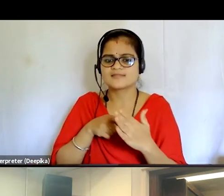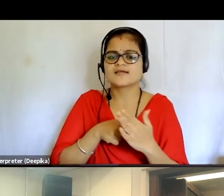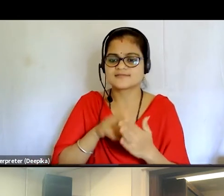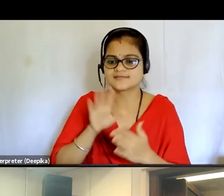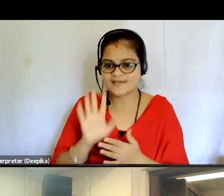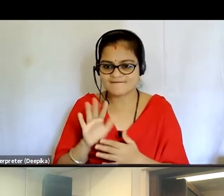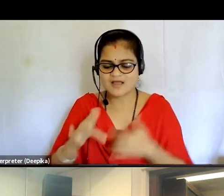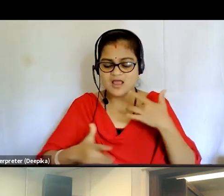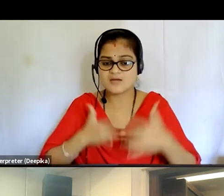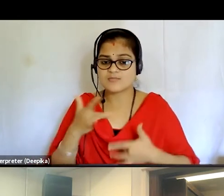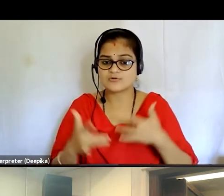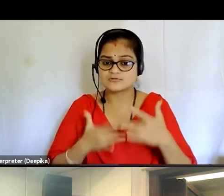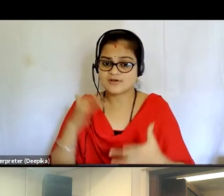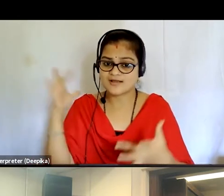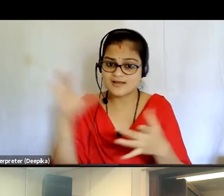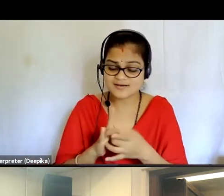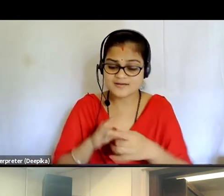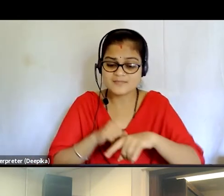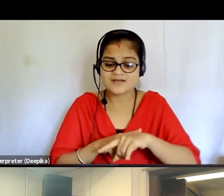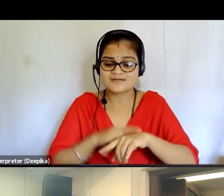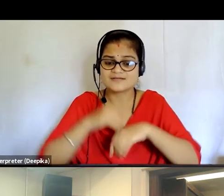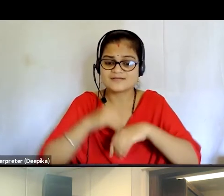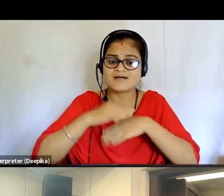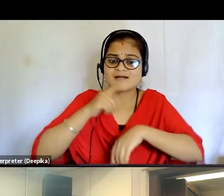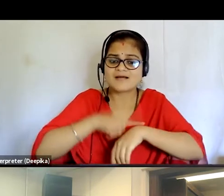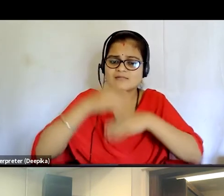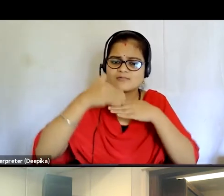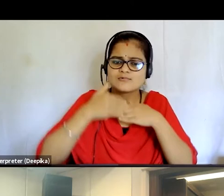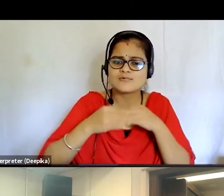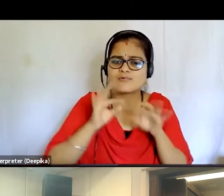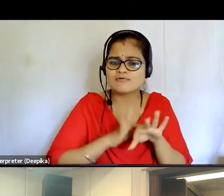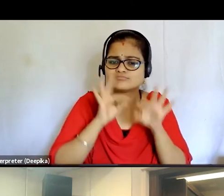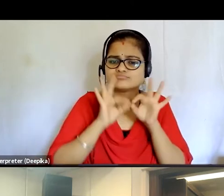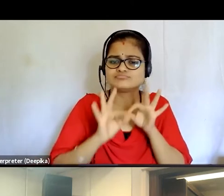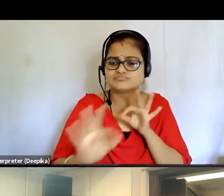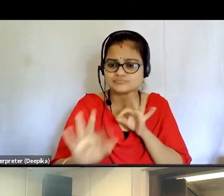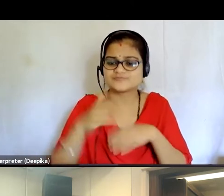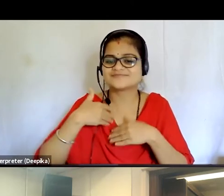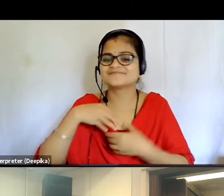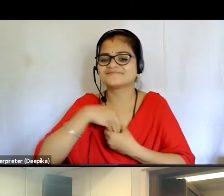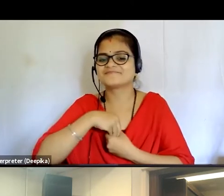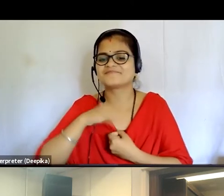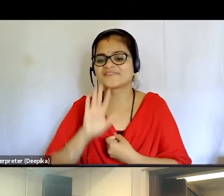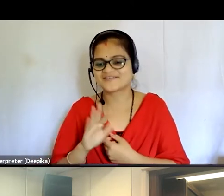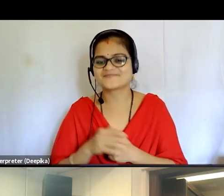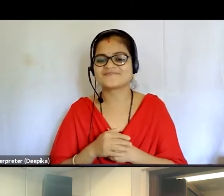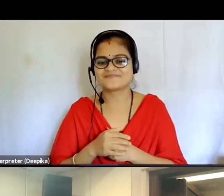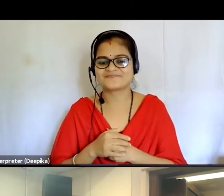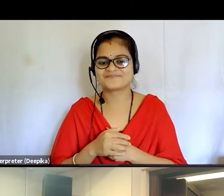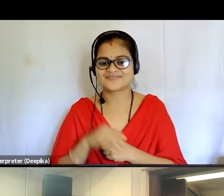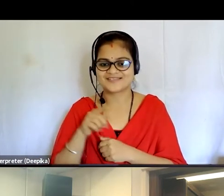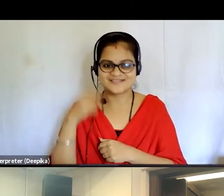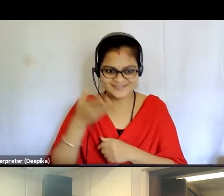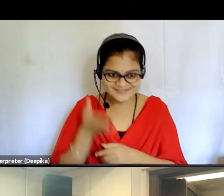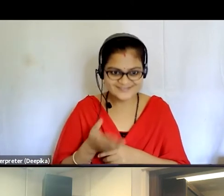emotional connect and stays longer than many other senses. So that's a whole journey, actually,